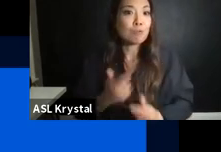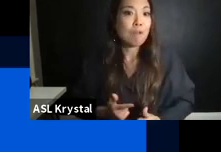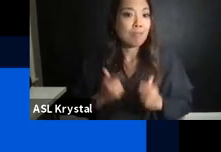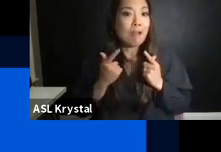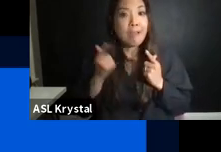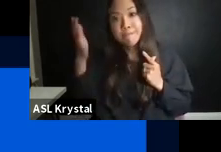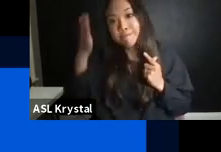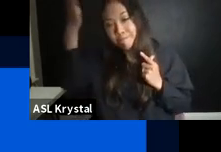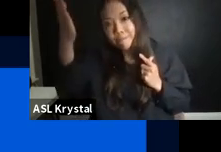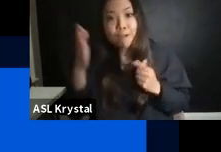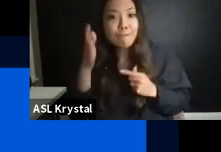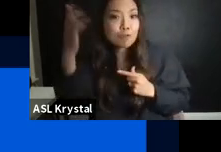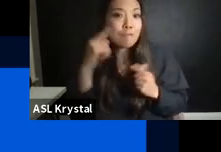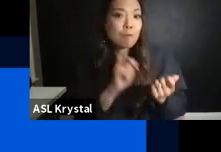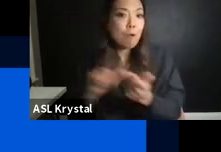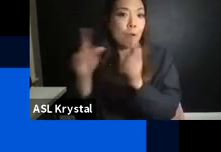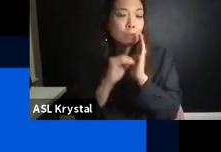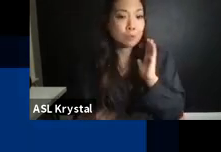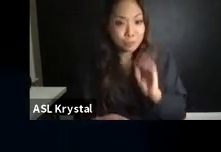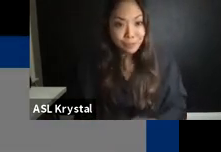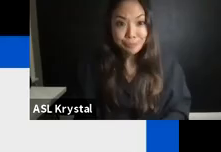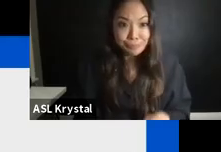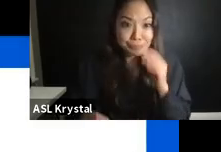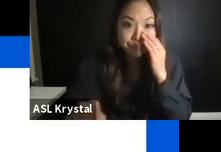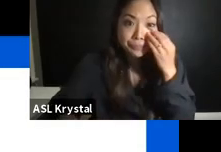students thank you